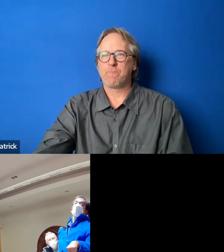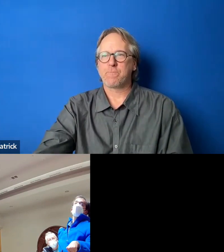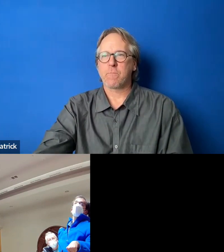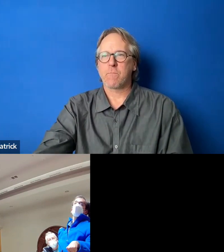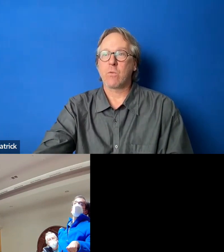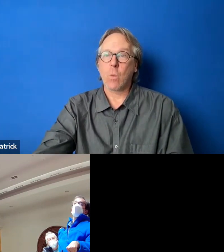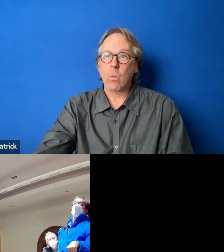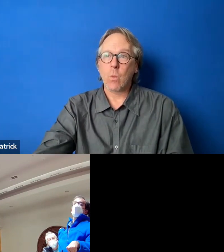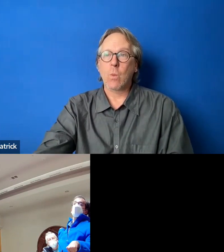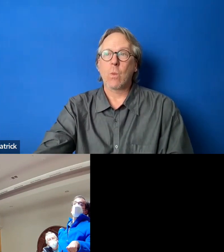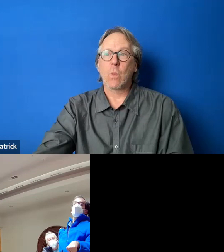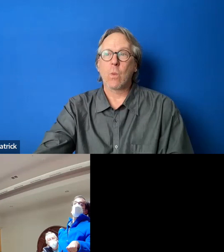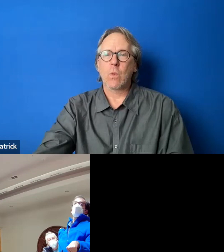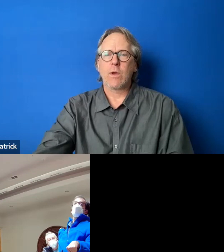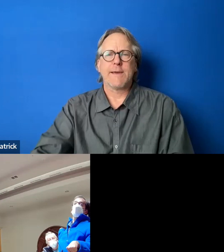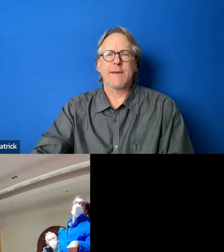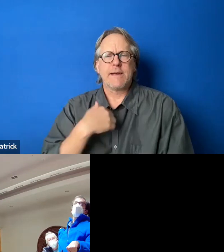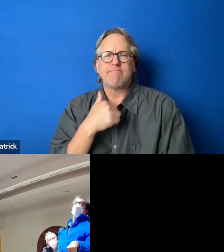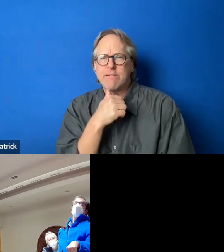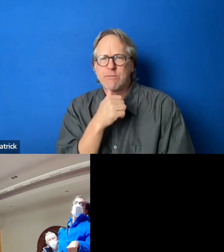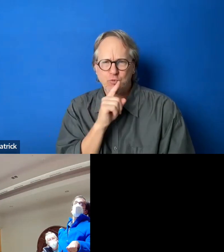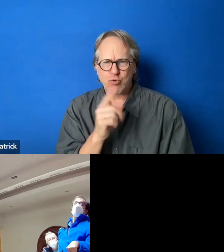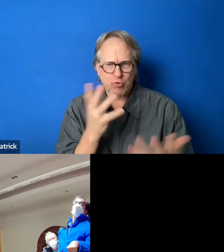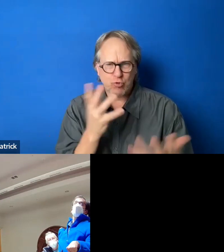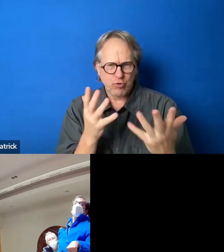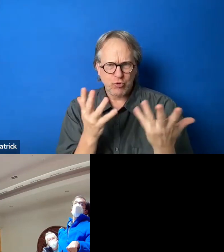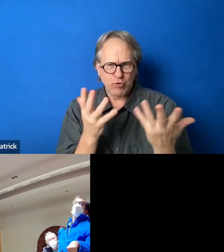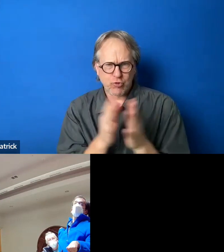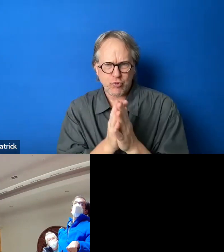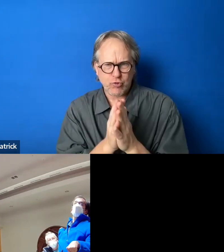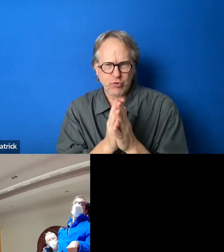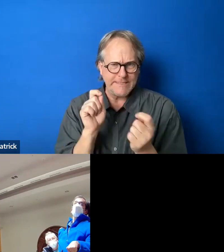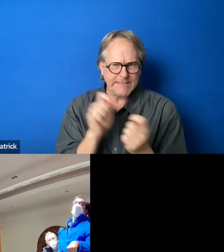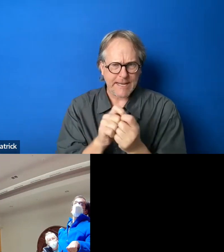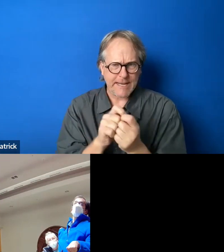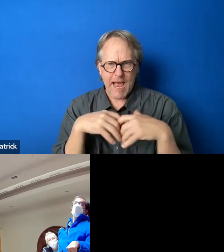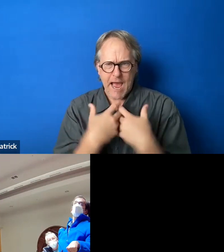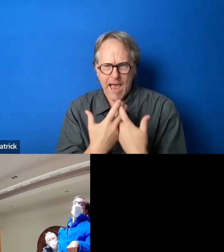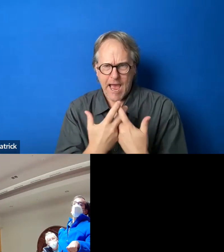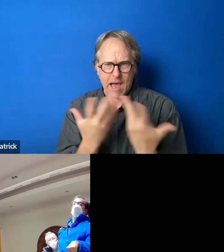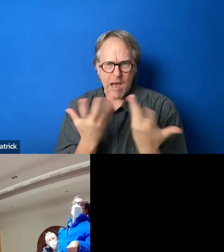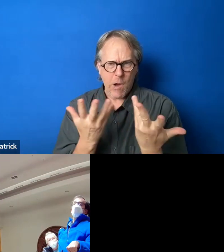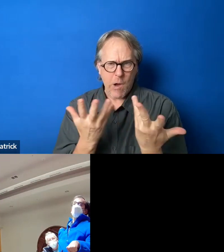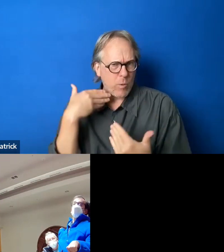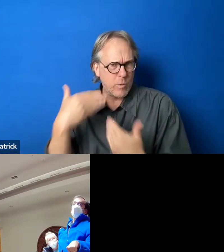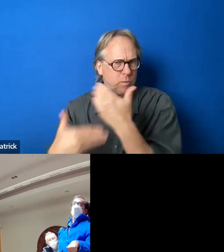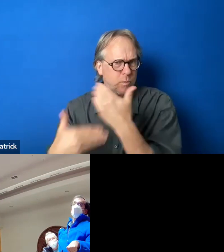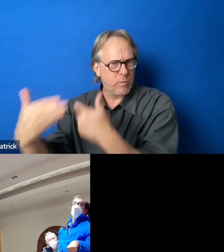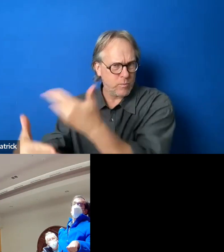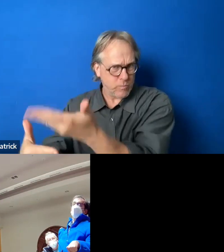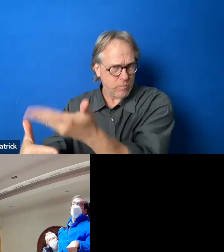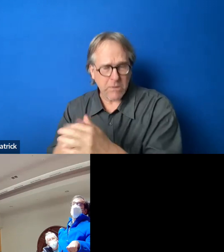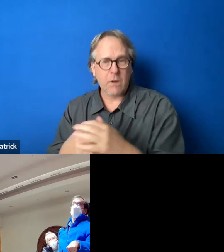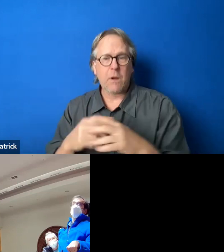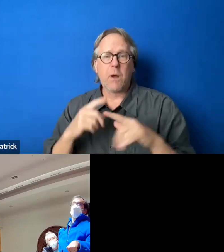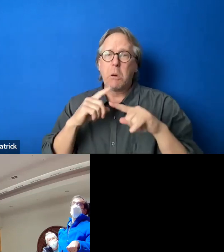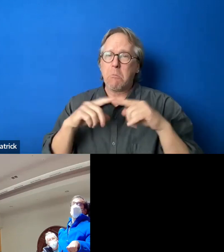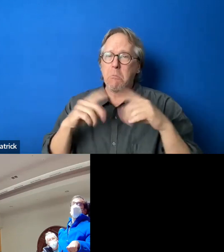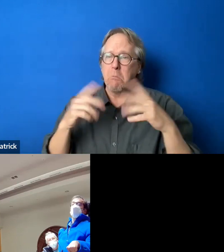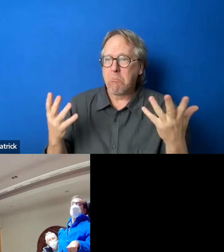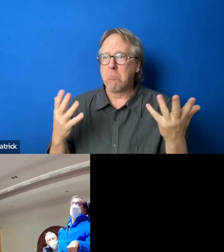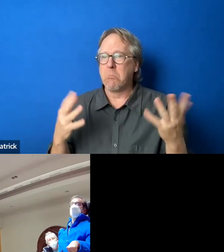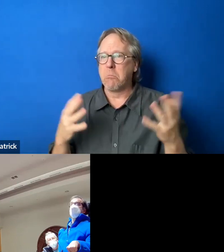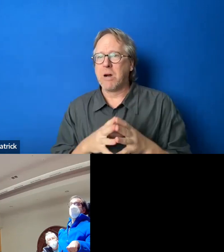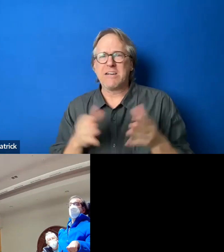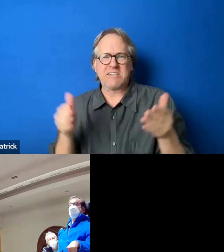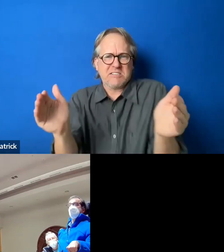So I'm not sure exactly how we want to go about this, but you know, we're a